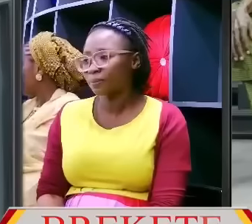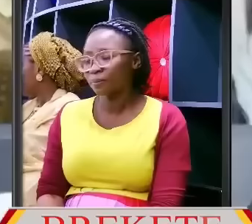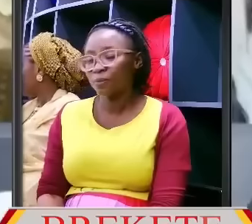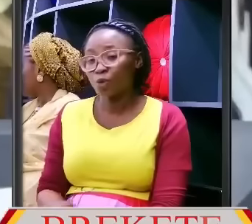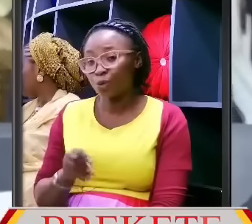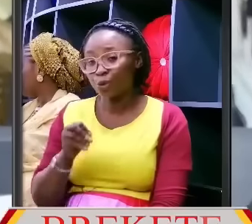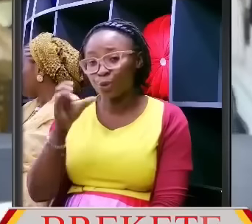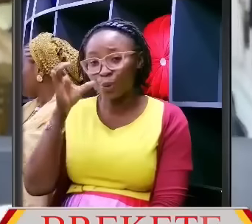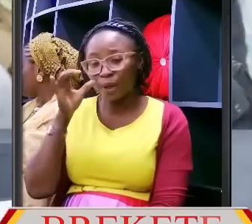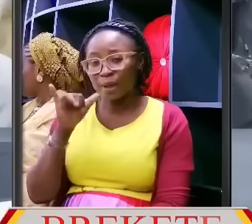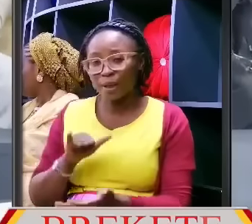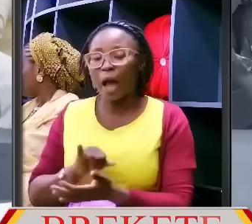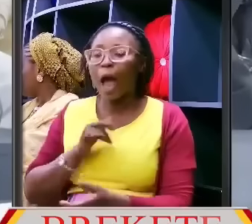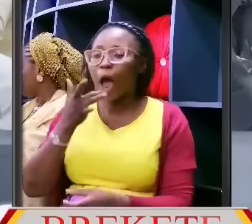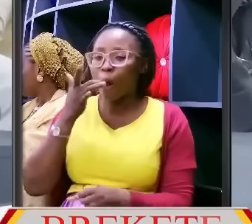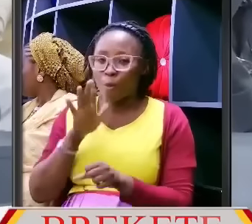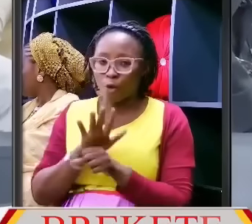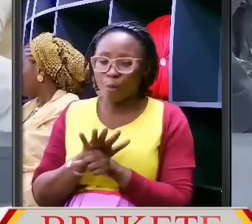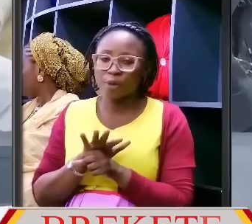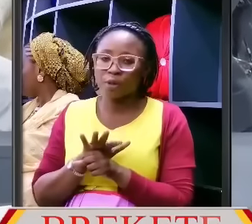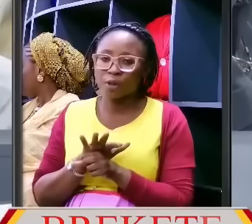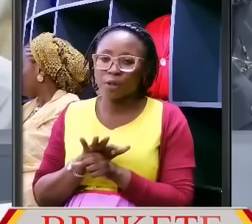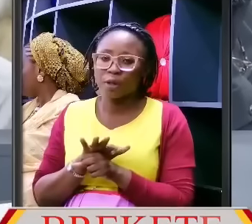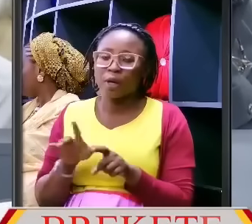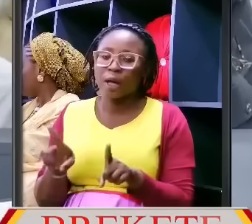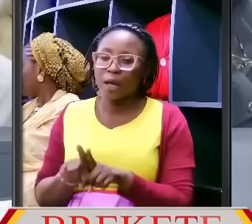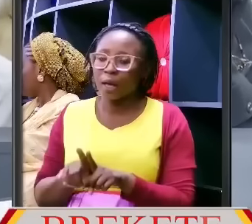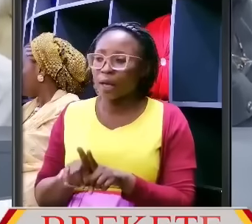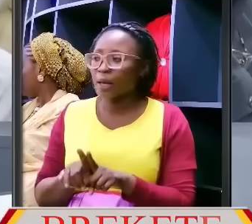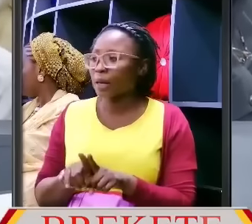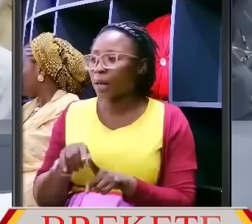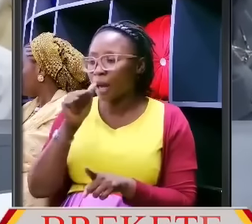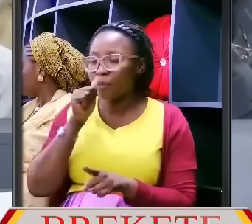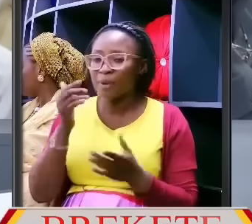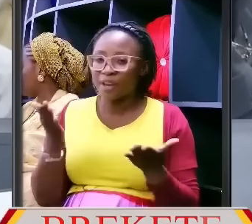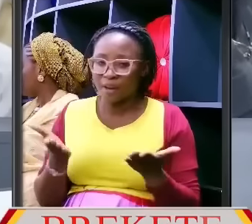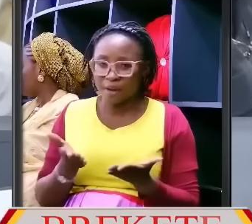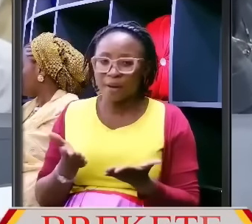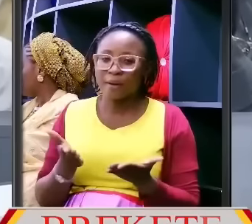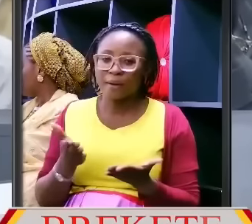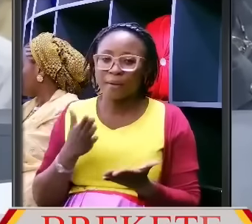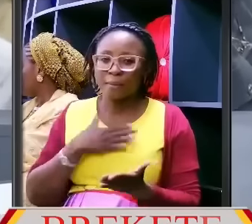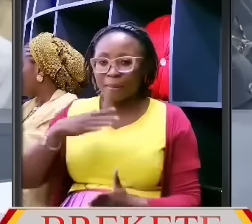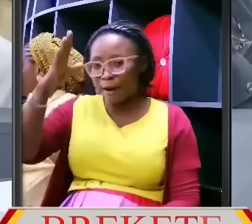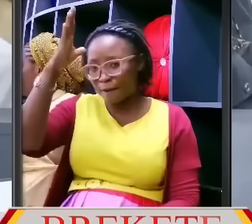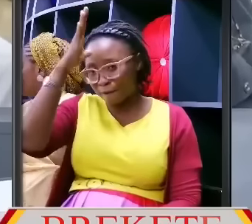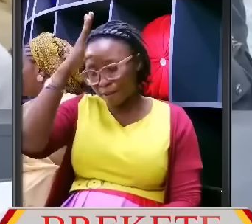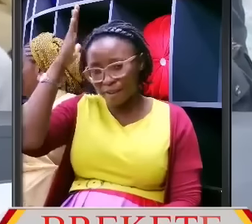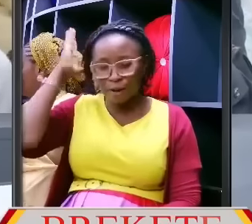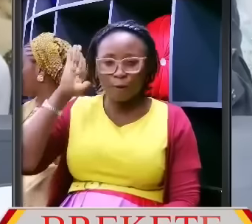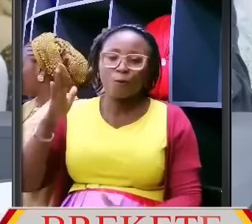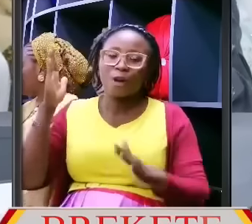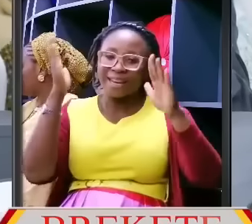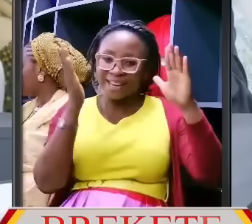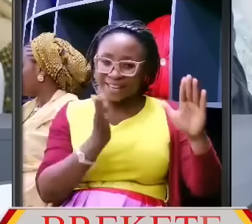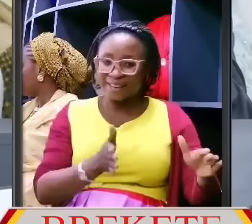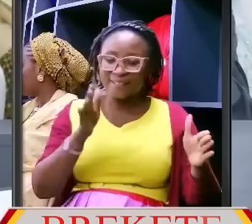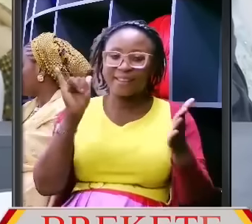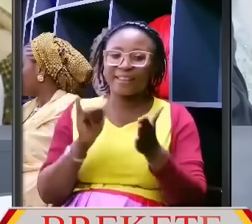Did you hear that? Yes. I promise, for as long as I'm here. My father will leave the